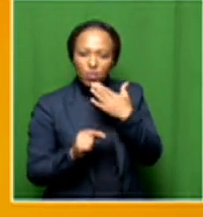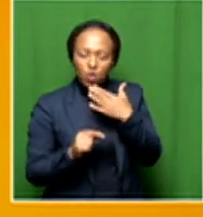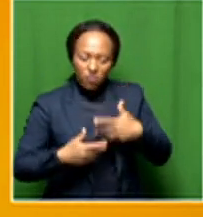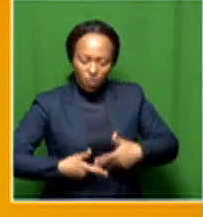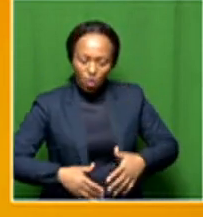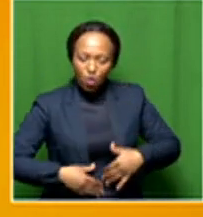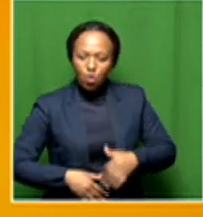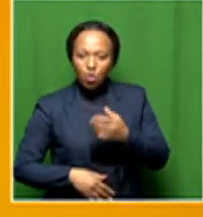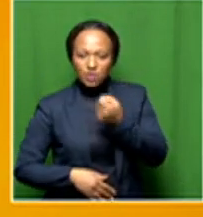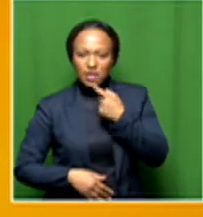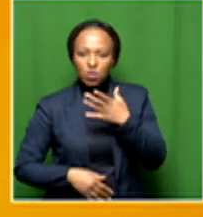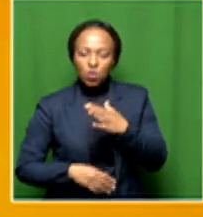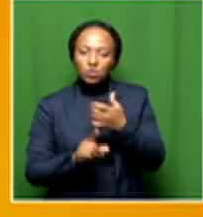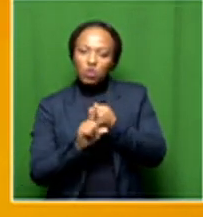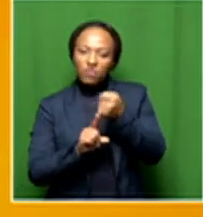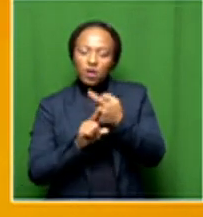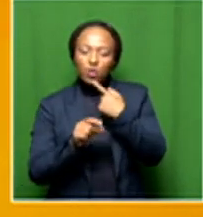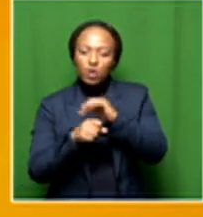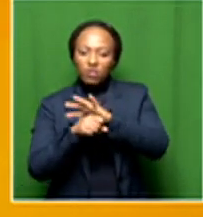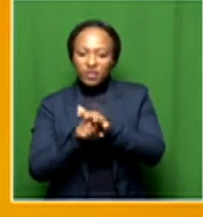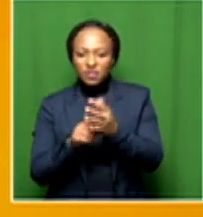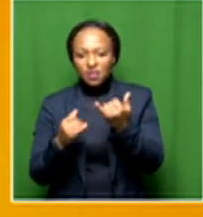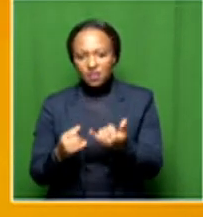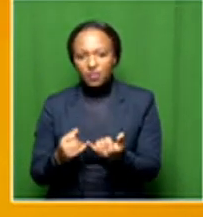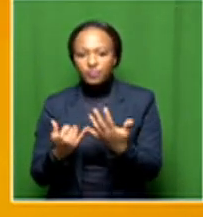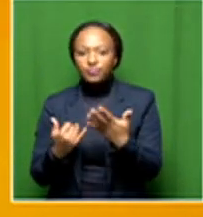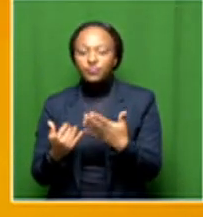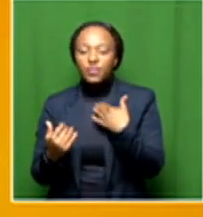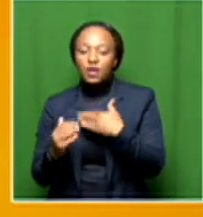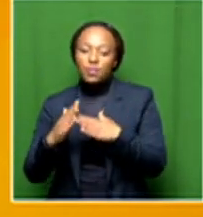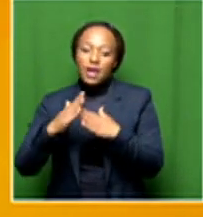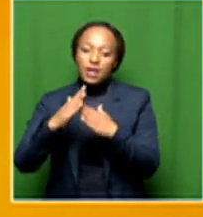believe it, in the hope that it'll fight COVID-19. All right, that brings us to our headlines now. Let's